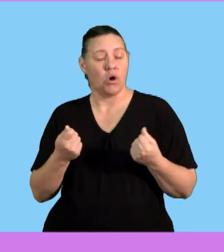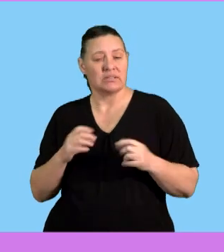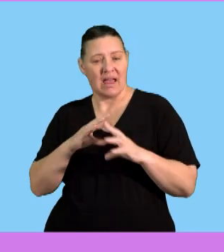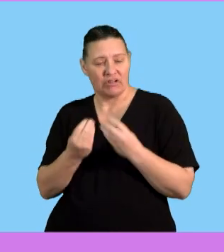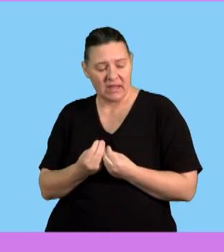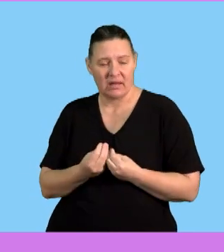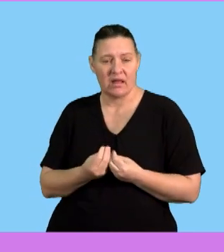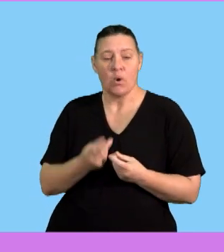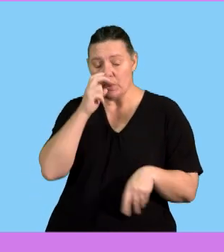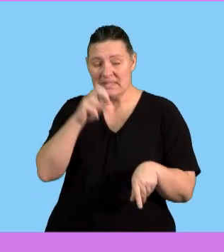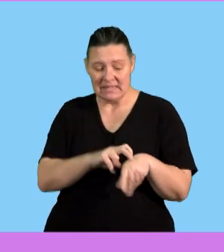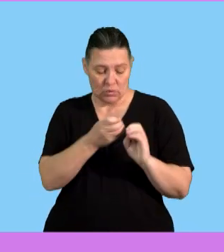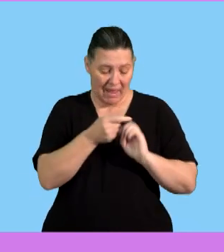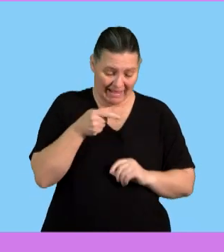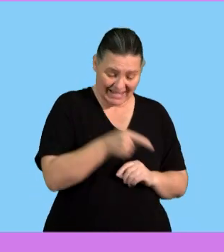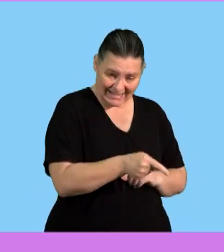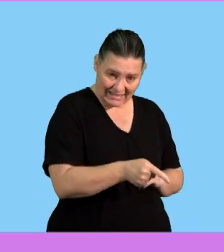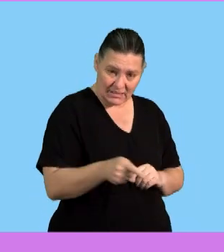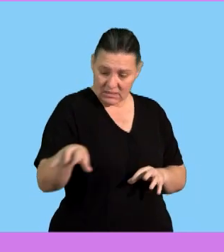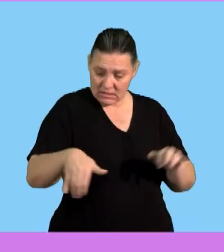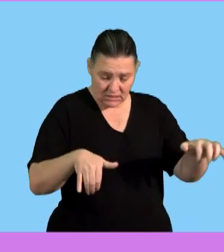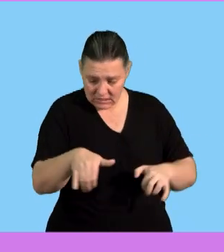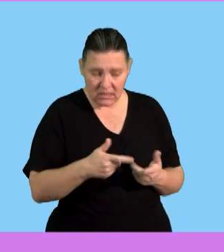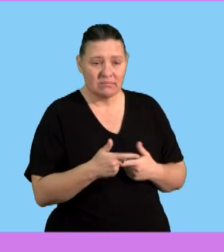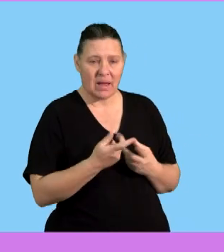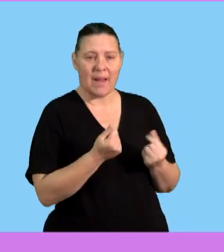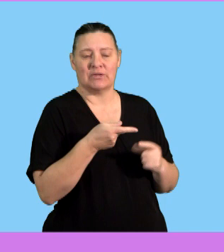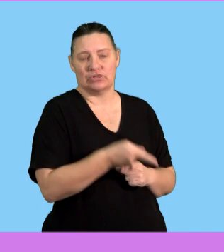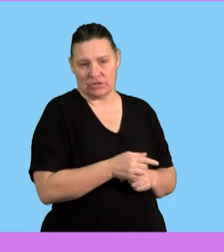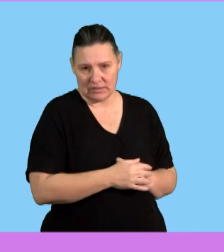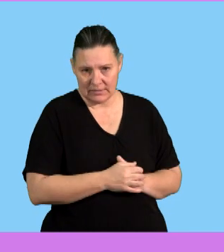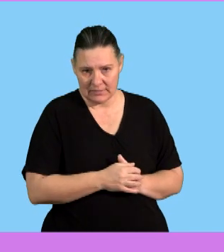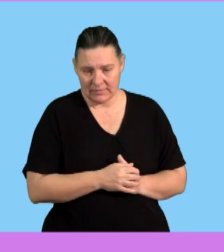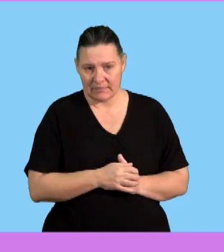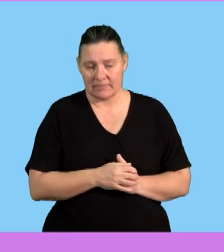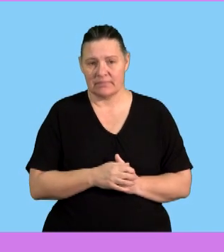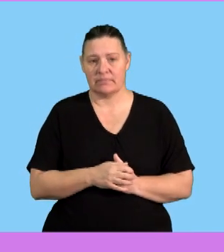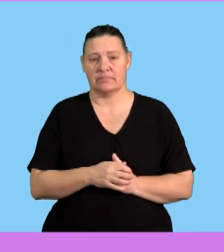the ingredients or components to manufacture the item.